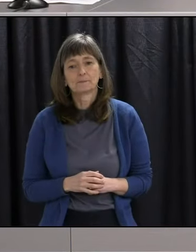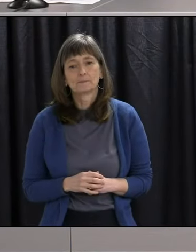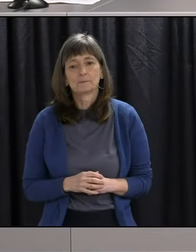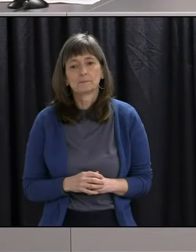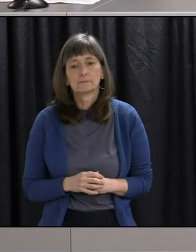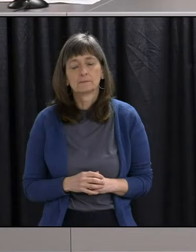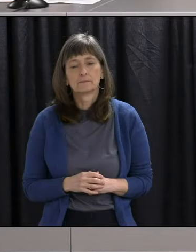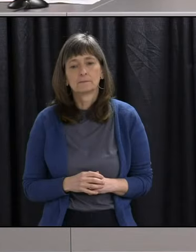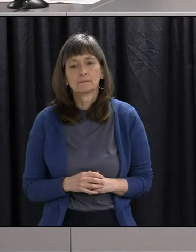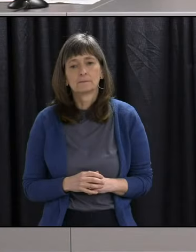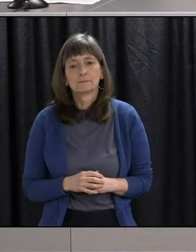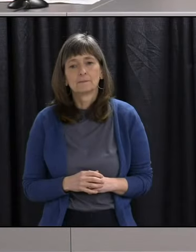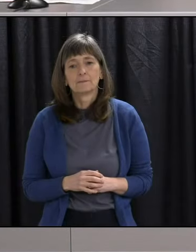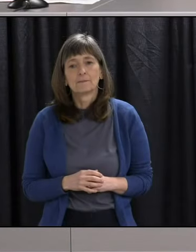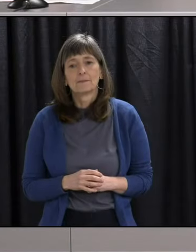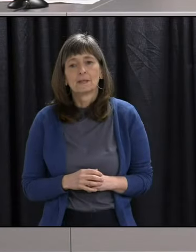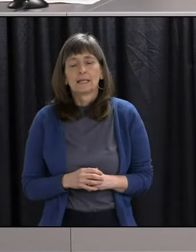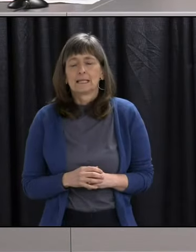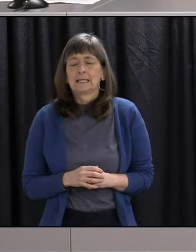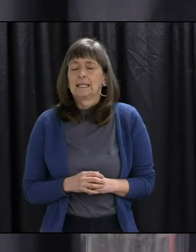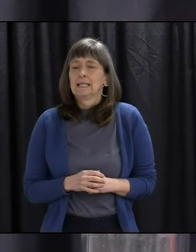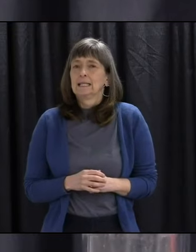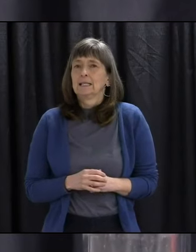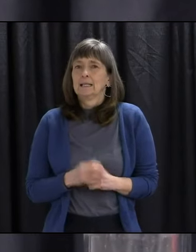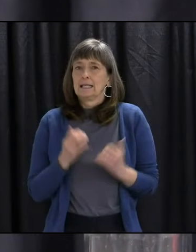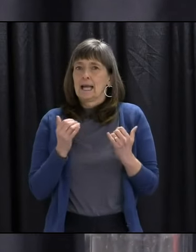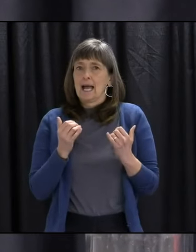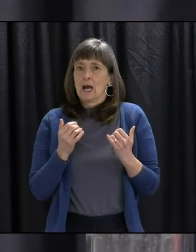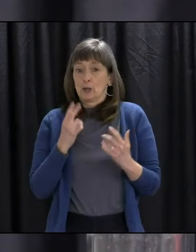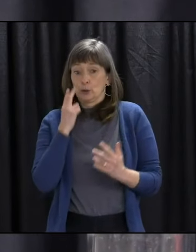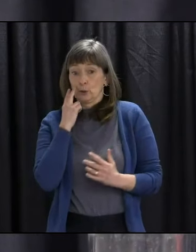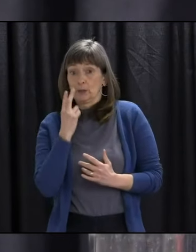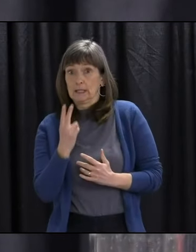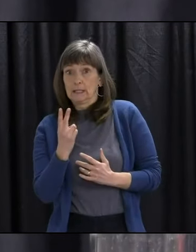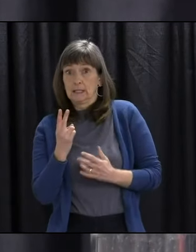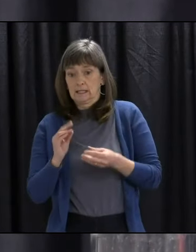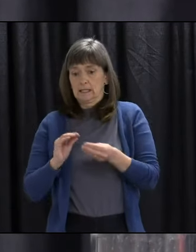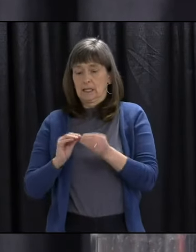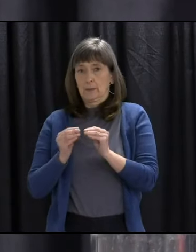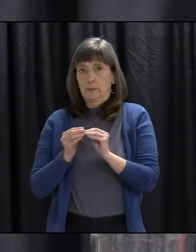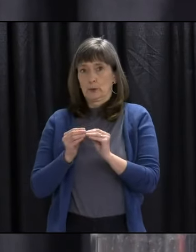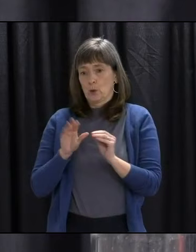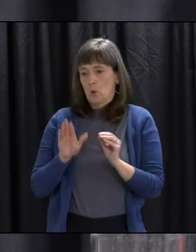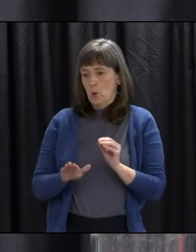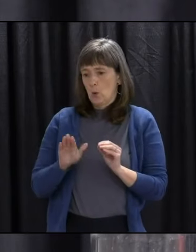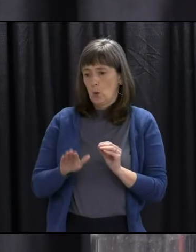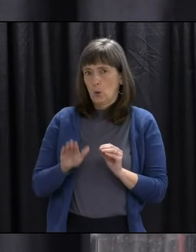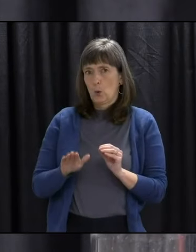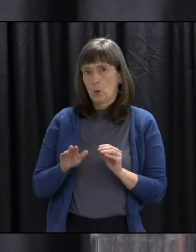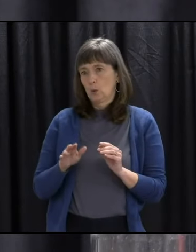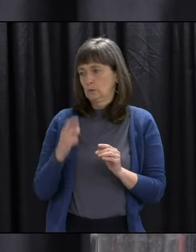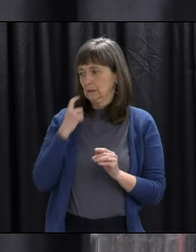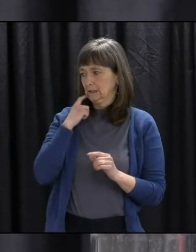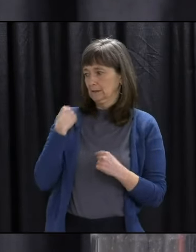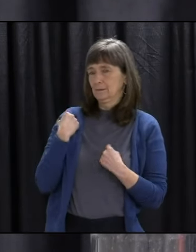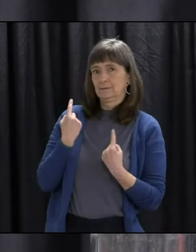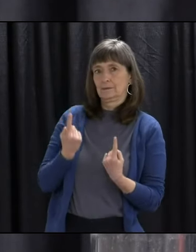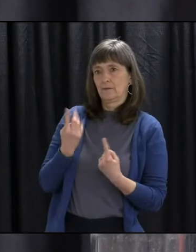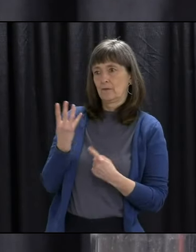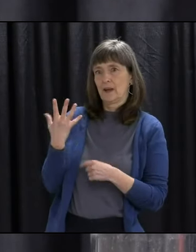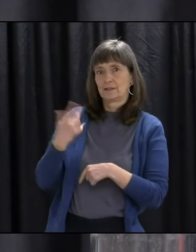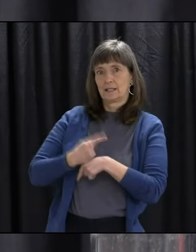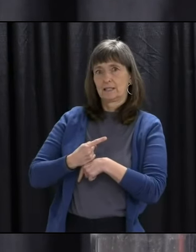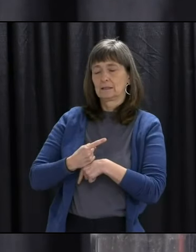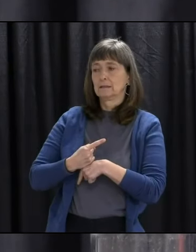very unwise to draw too many conclusions from the figures we've seen over the last couple of days. On the